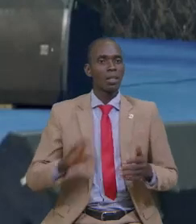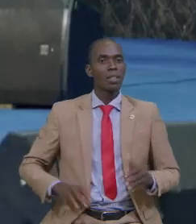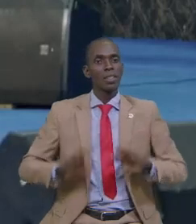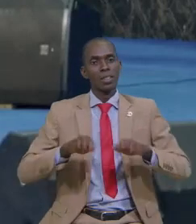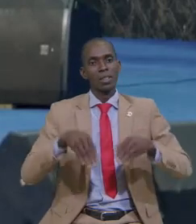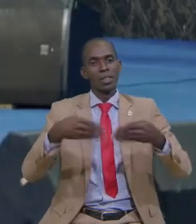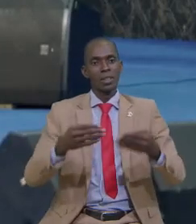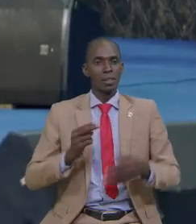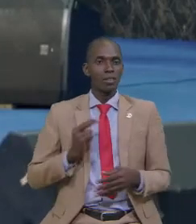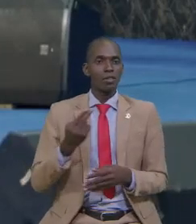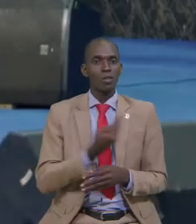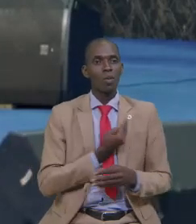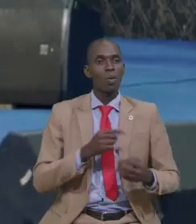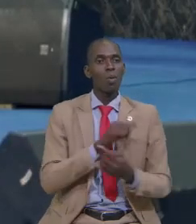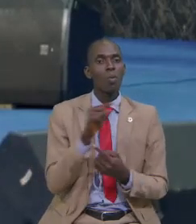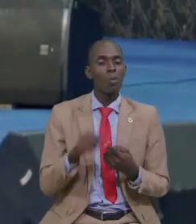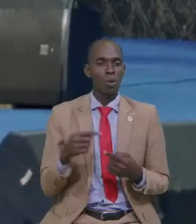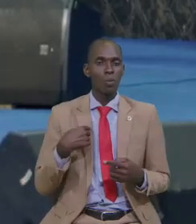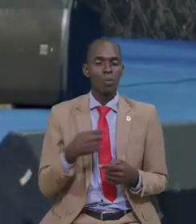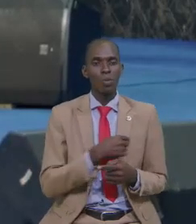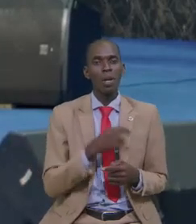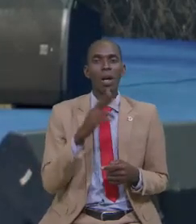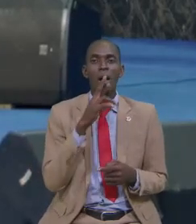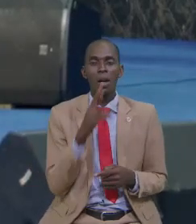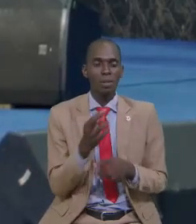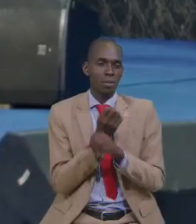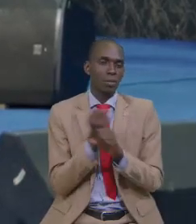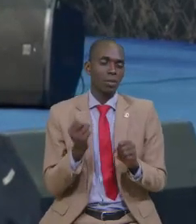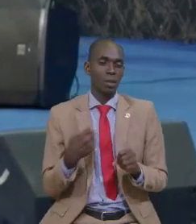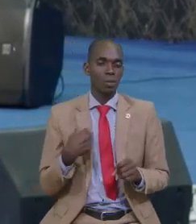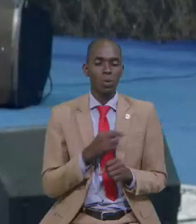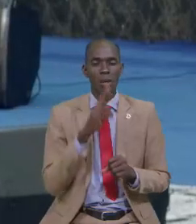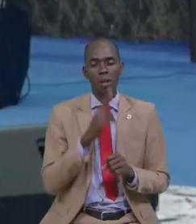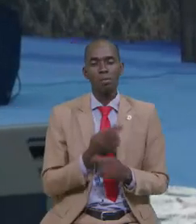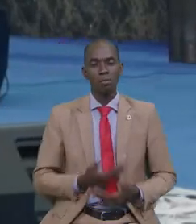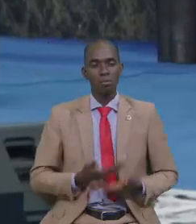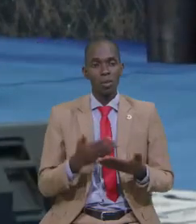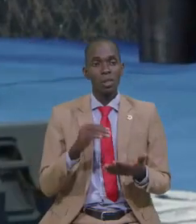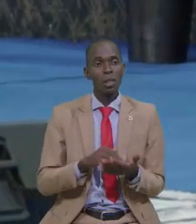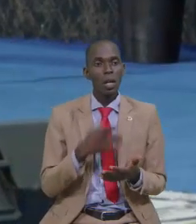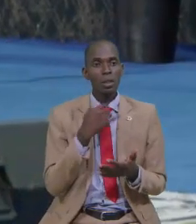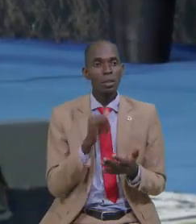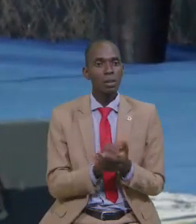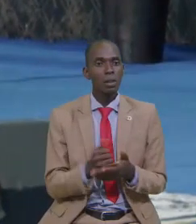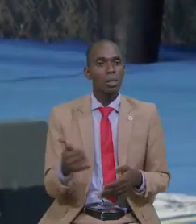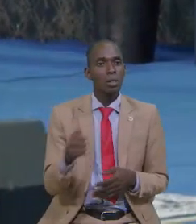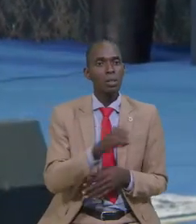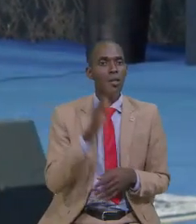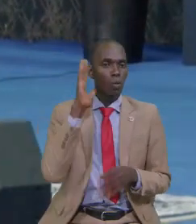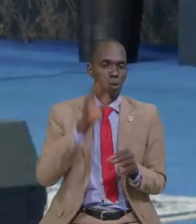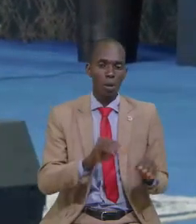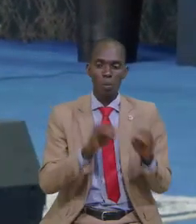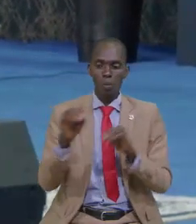us when we're saved. And were born again. And then it says, they shall lay their hands on the